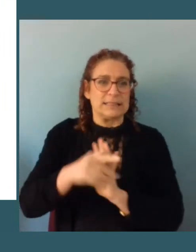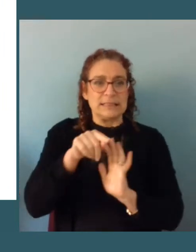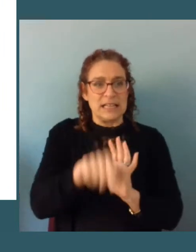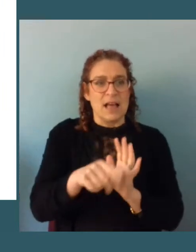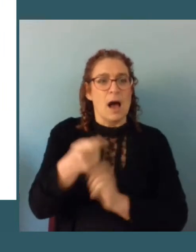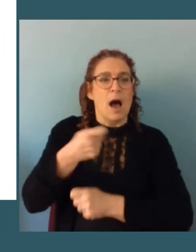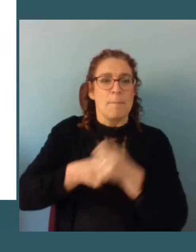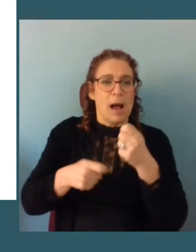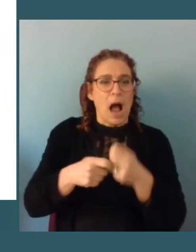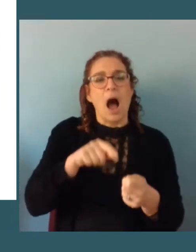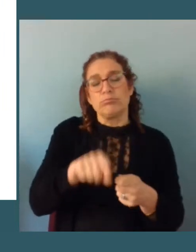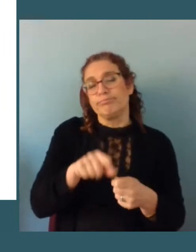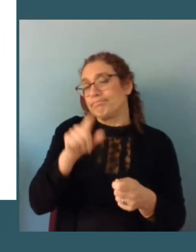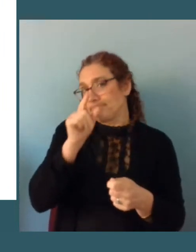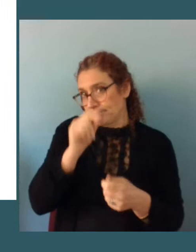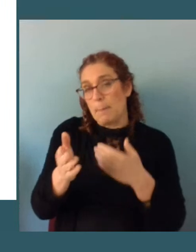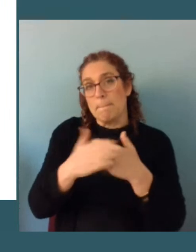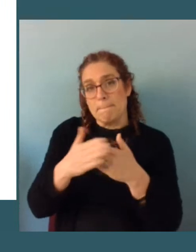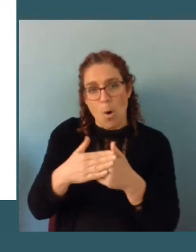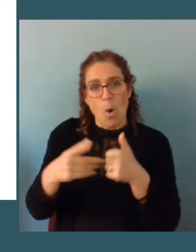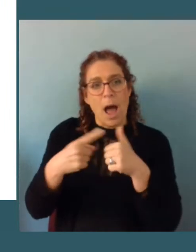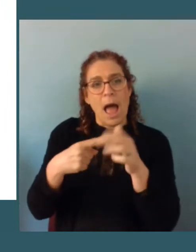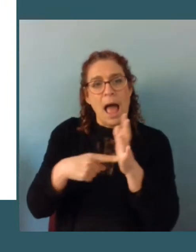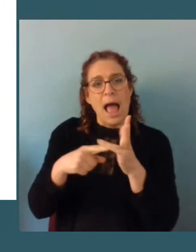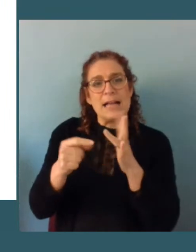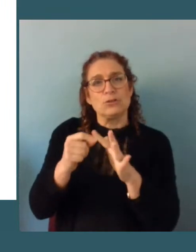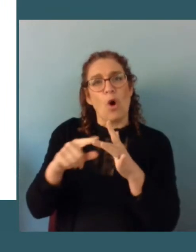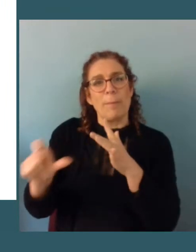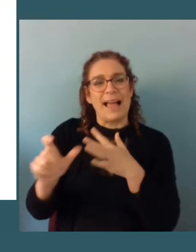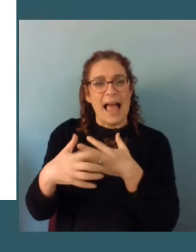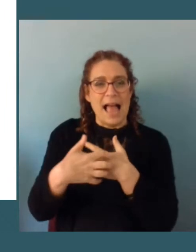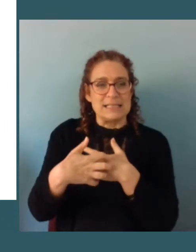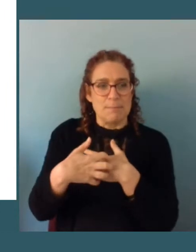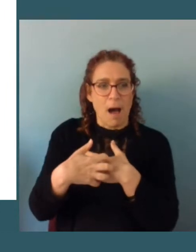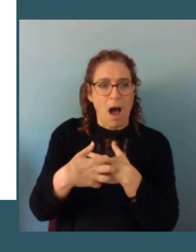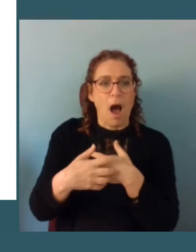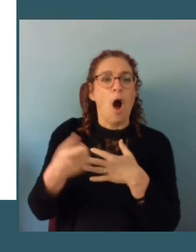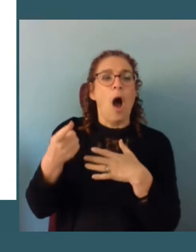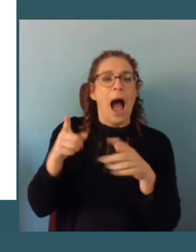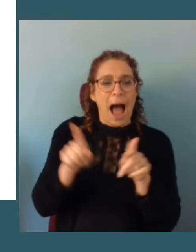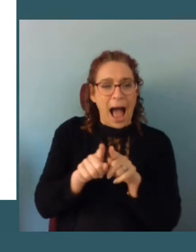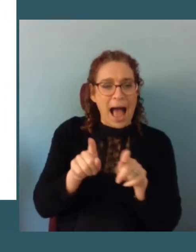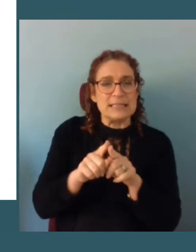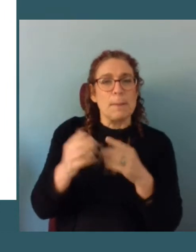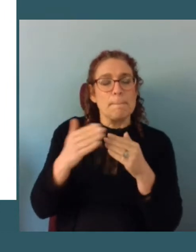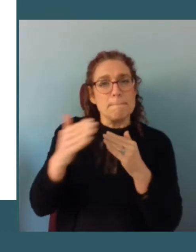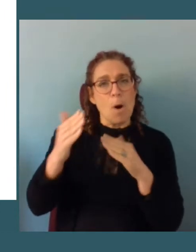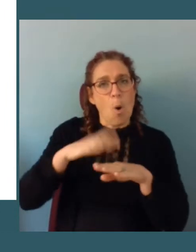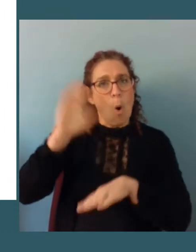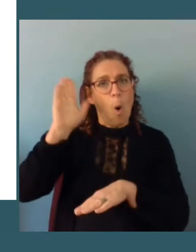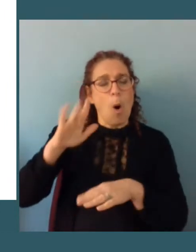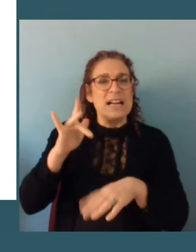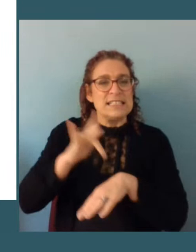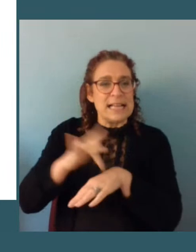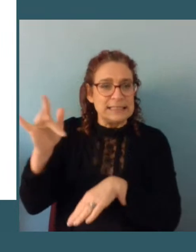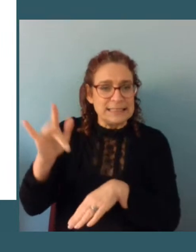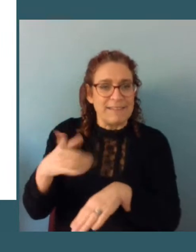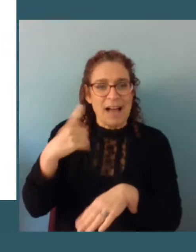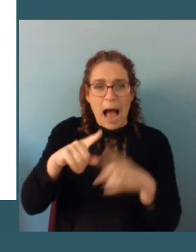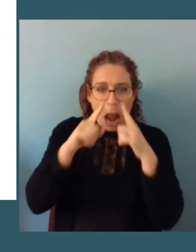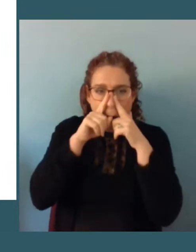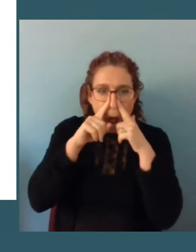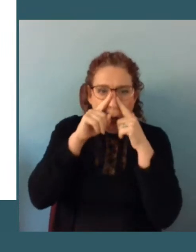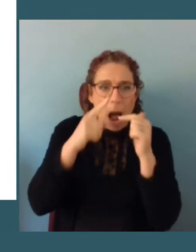eczema. It also increases the risk of sensitization and of allergic rhinitis.